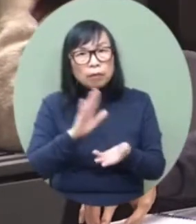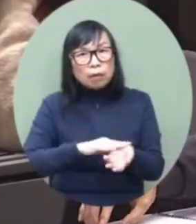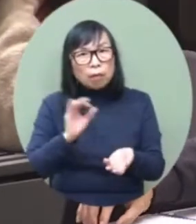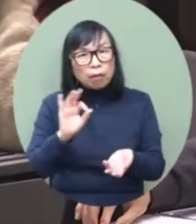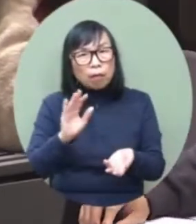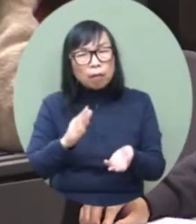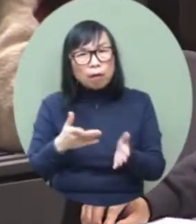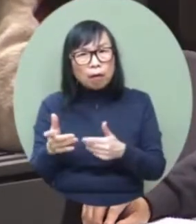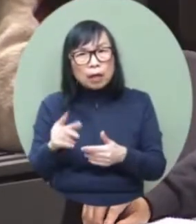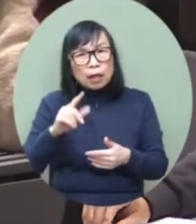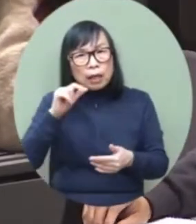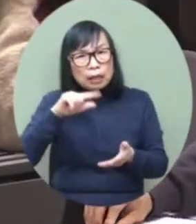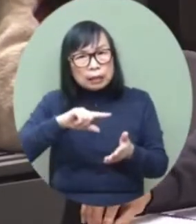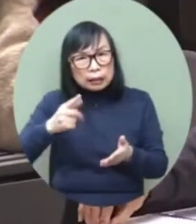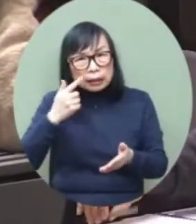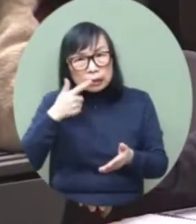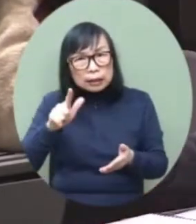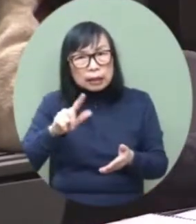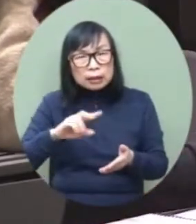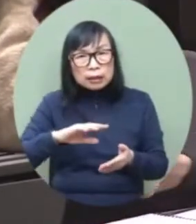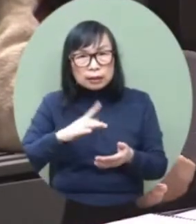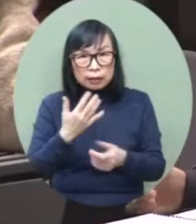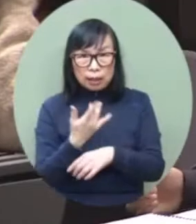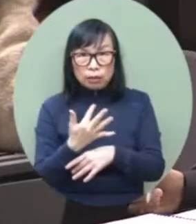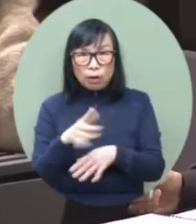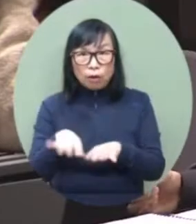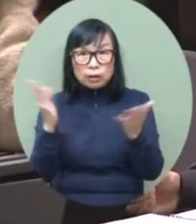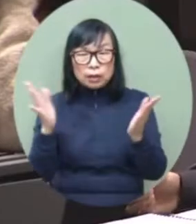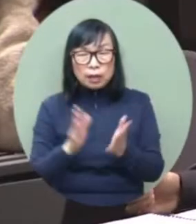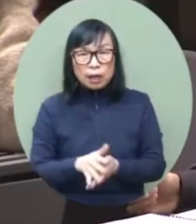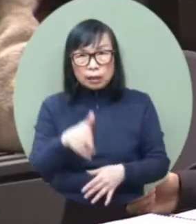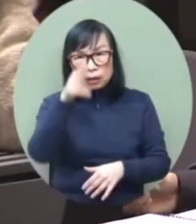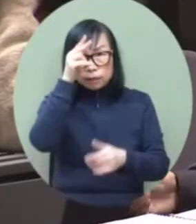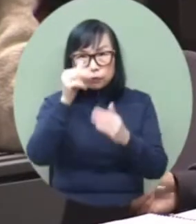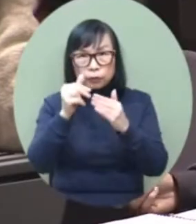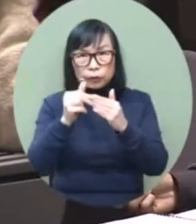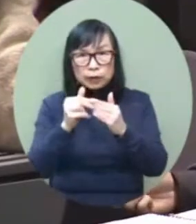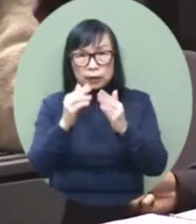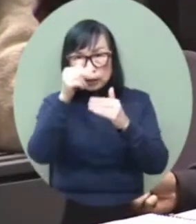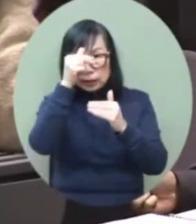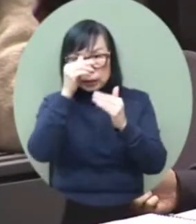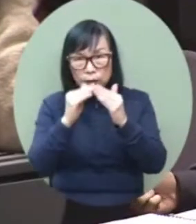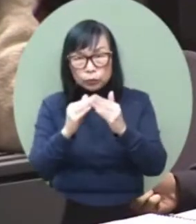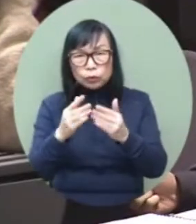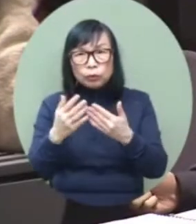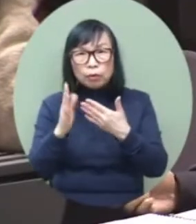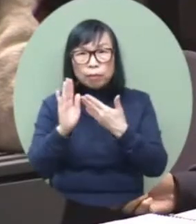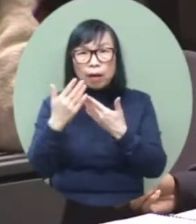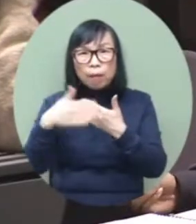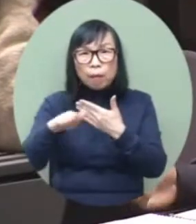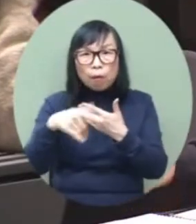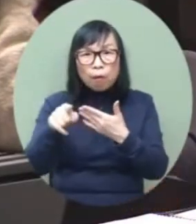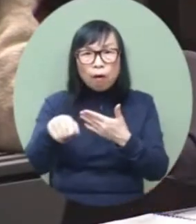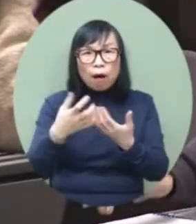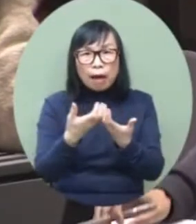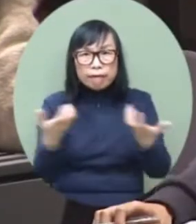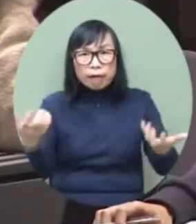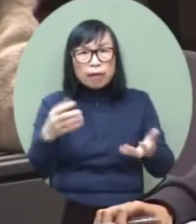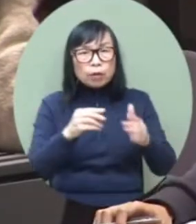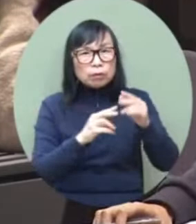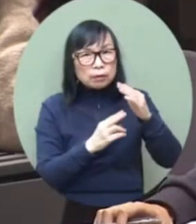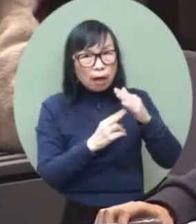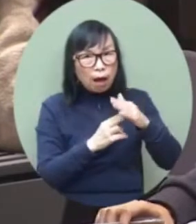there are some patients who can leave after 7 days. How soon will this be implemented? There are